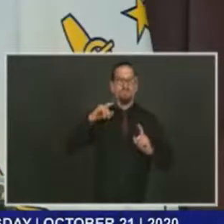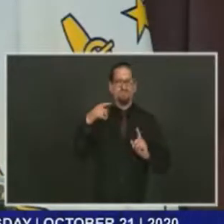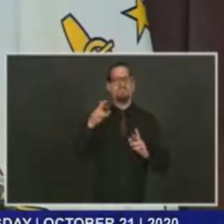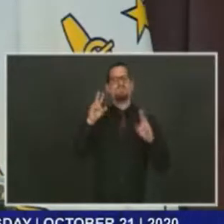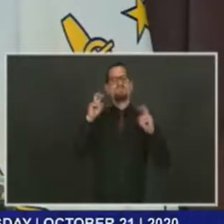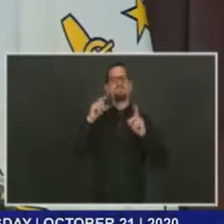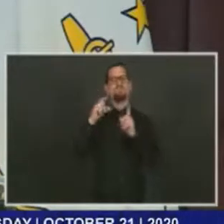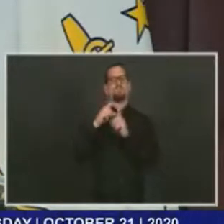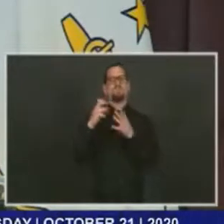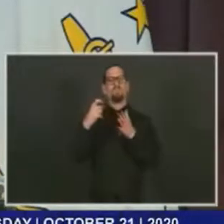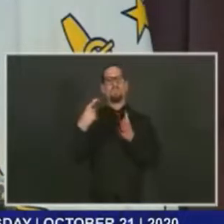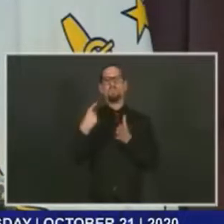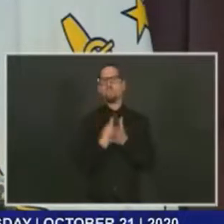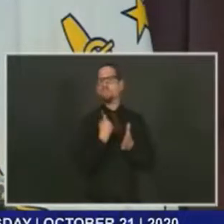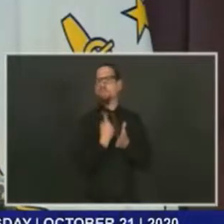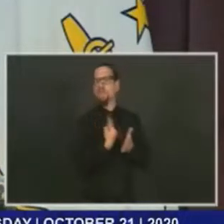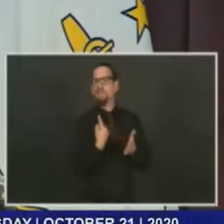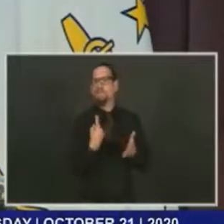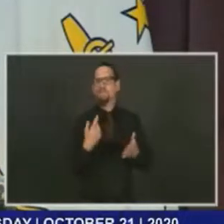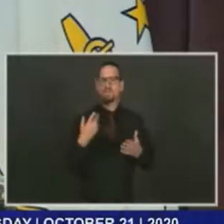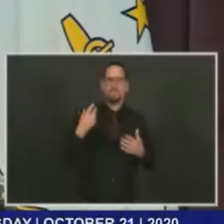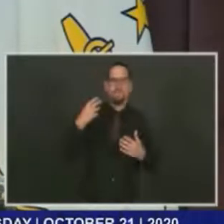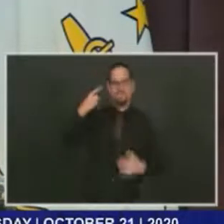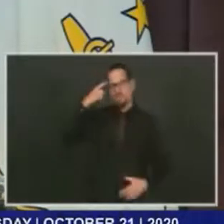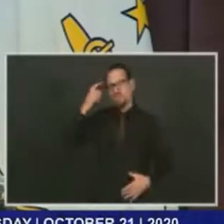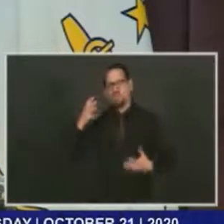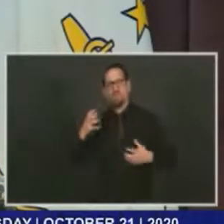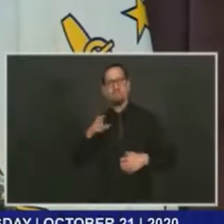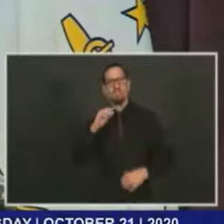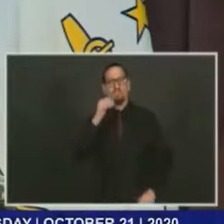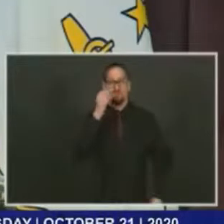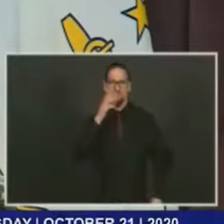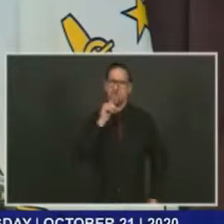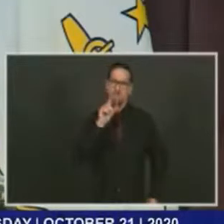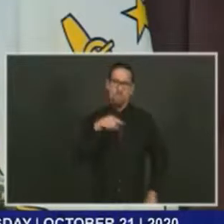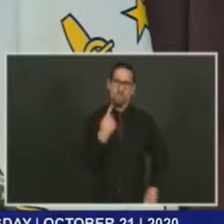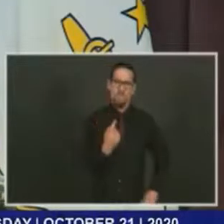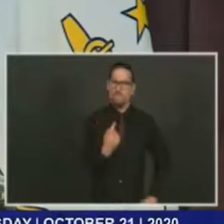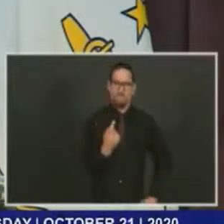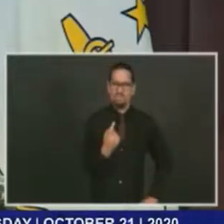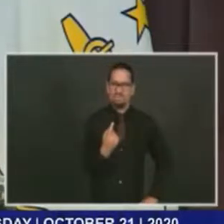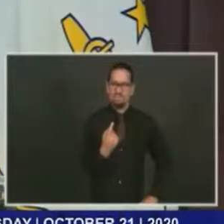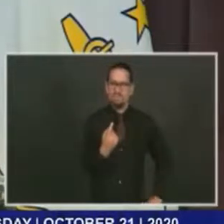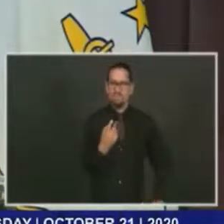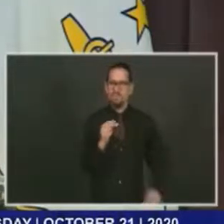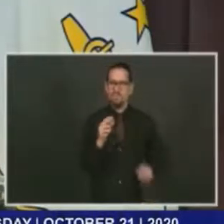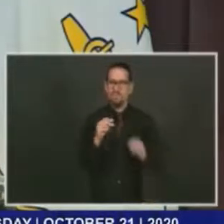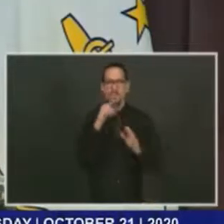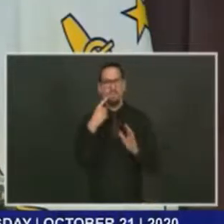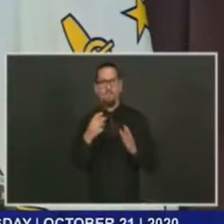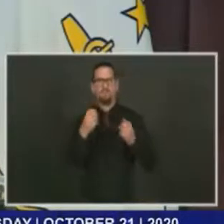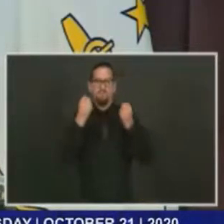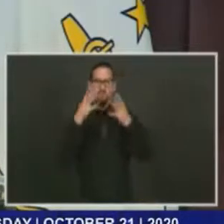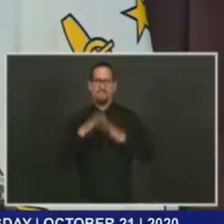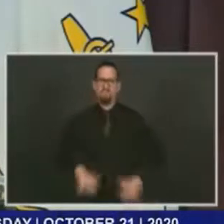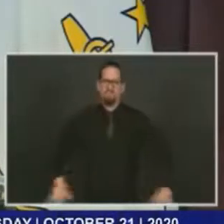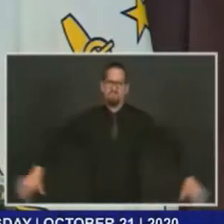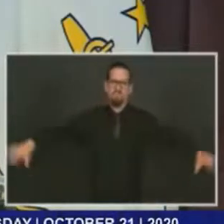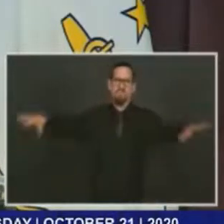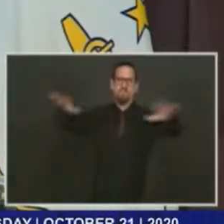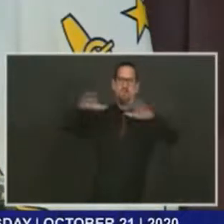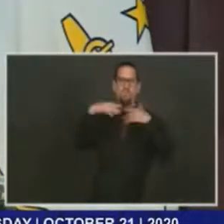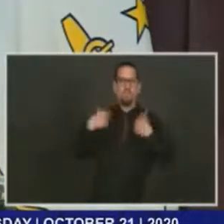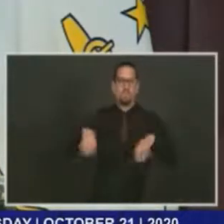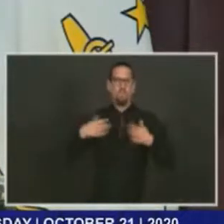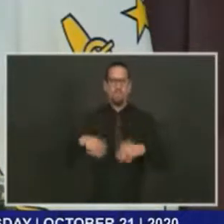need help, you're not alone. You are not alone. Don't be ashamed, get help. You can call